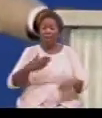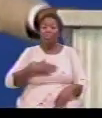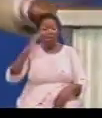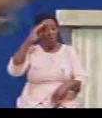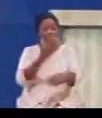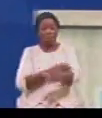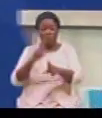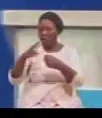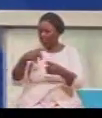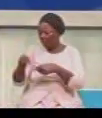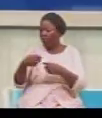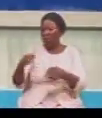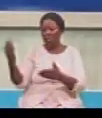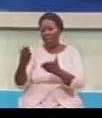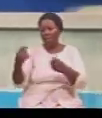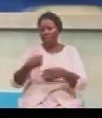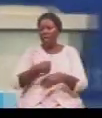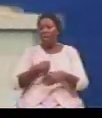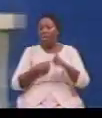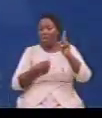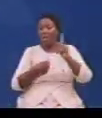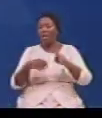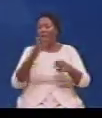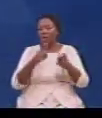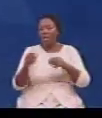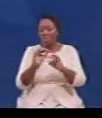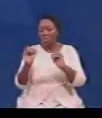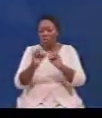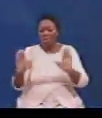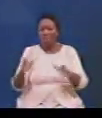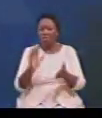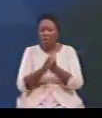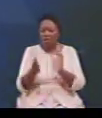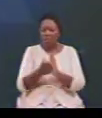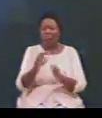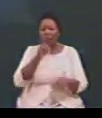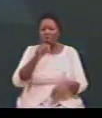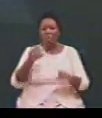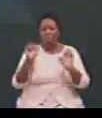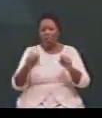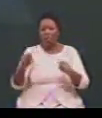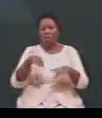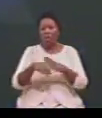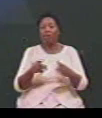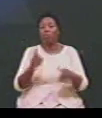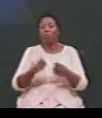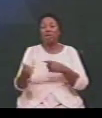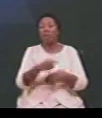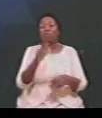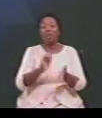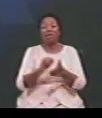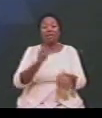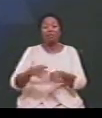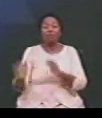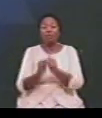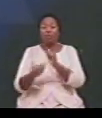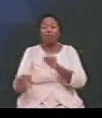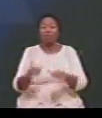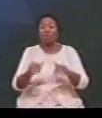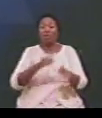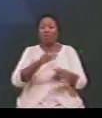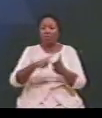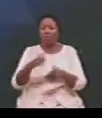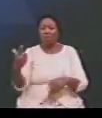they will serve me. And nothing became impossible before them which doeth